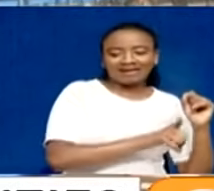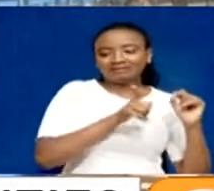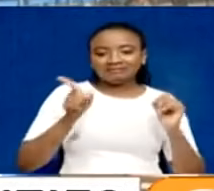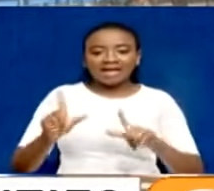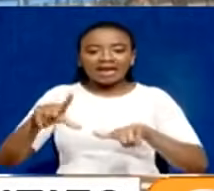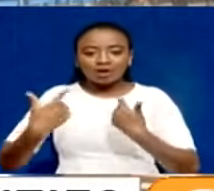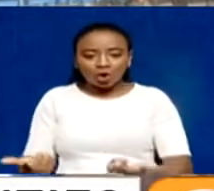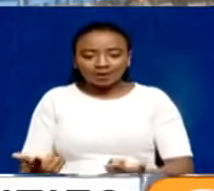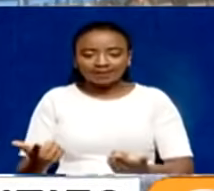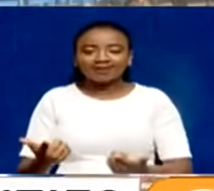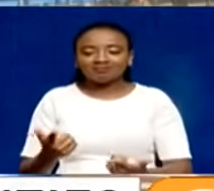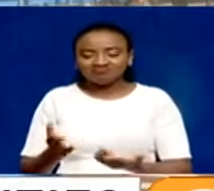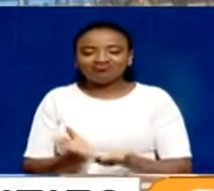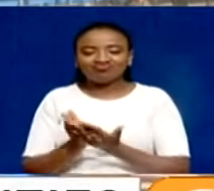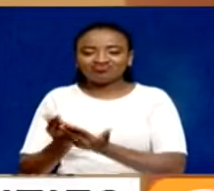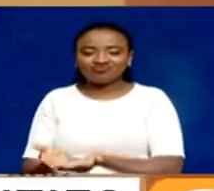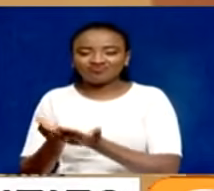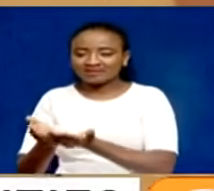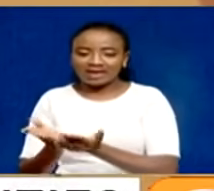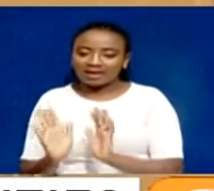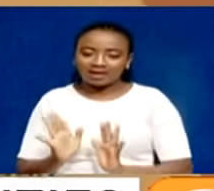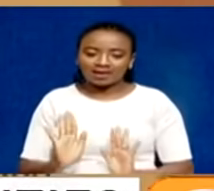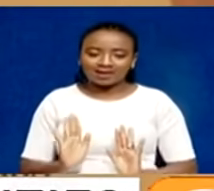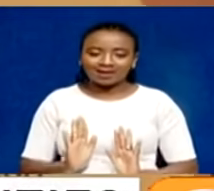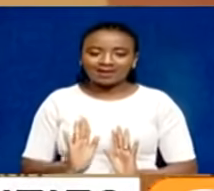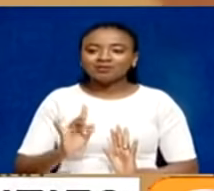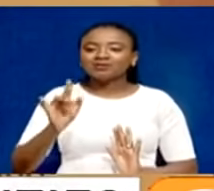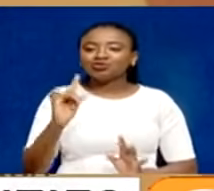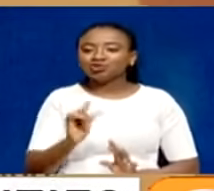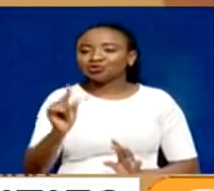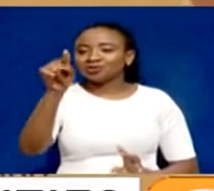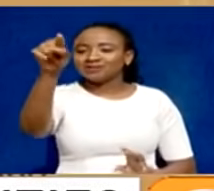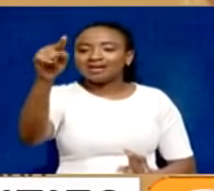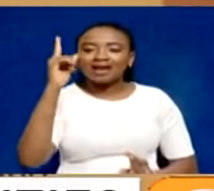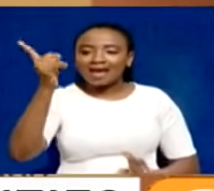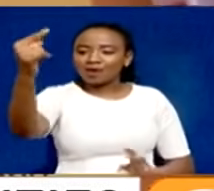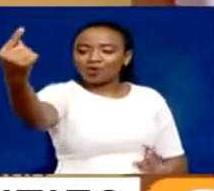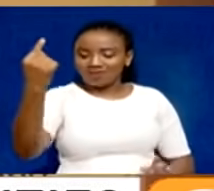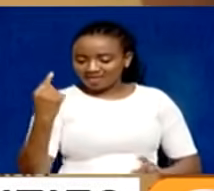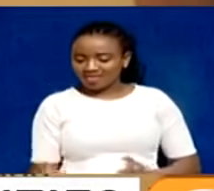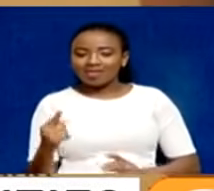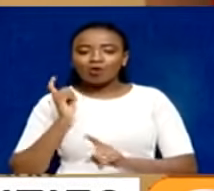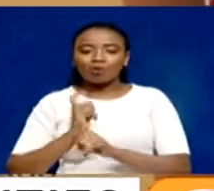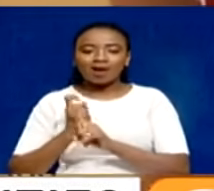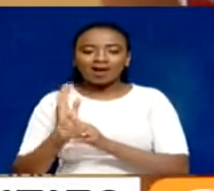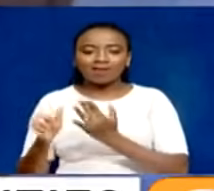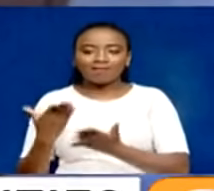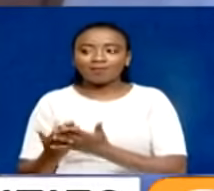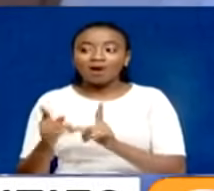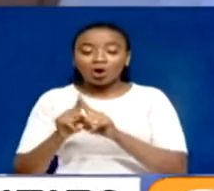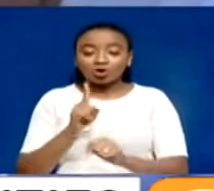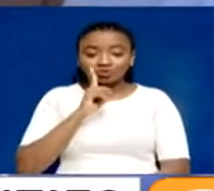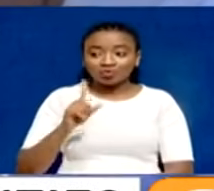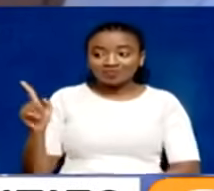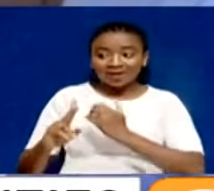of traffic going into Mombasa City. At the East African Gateway, the Makupa Bridge construction is underway at a cost of